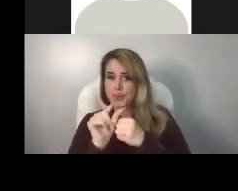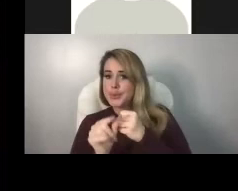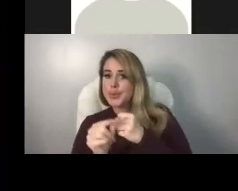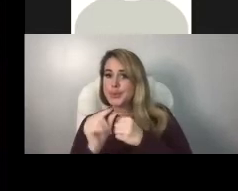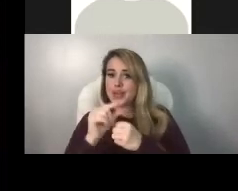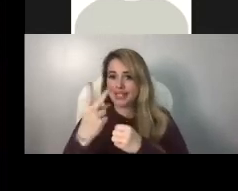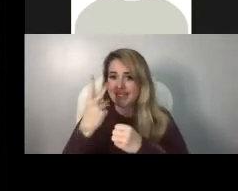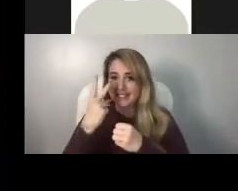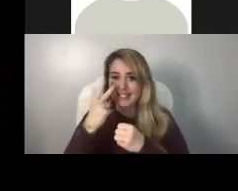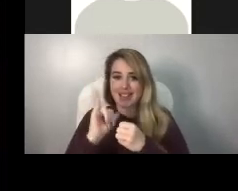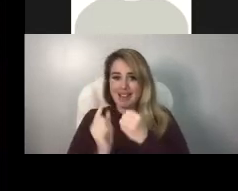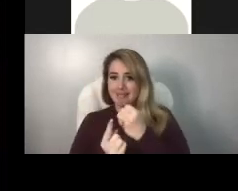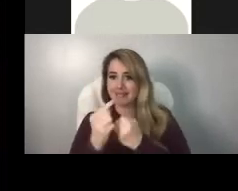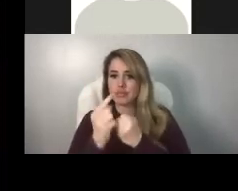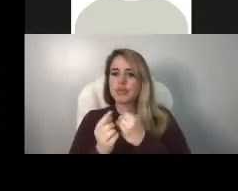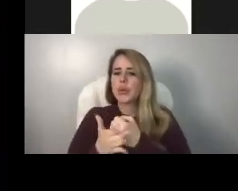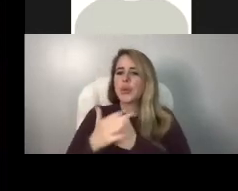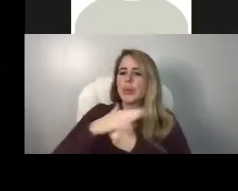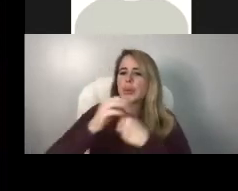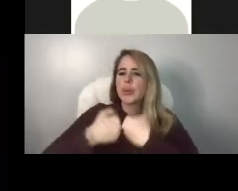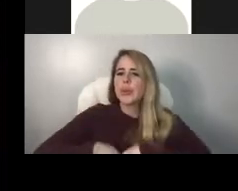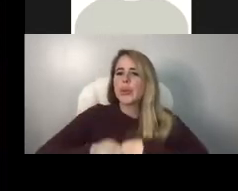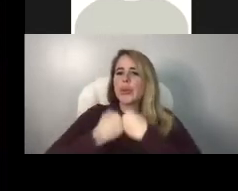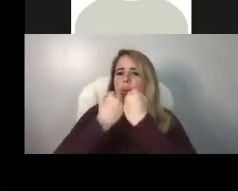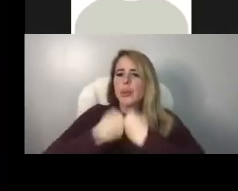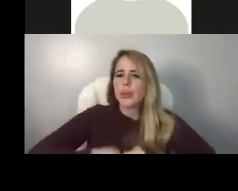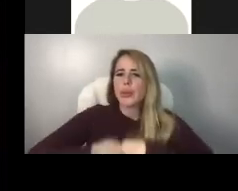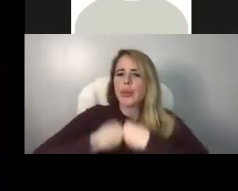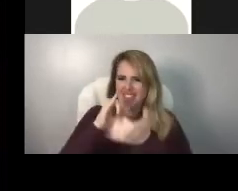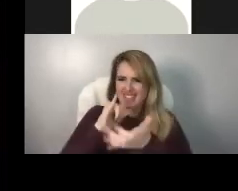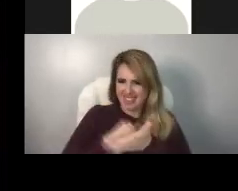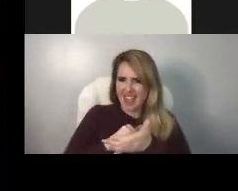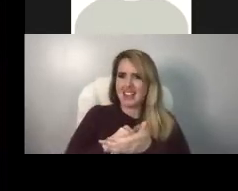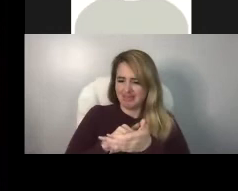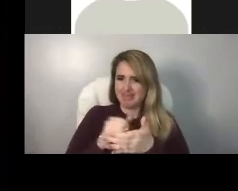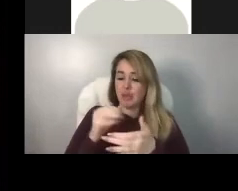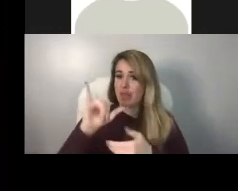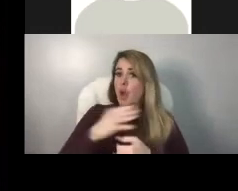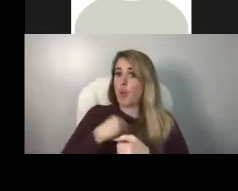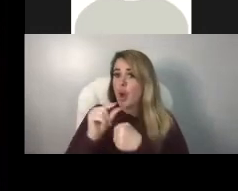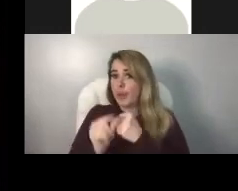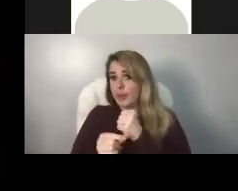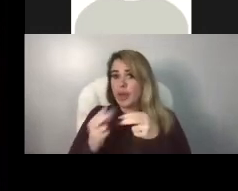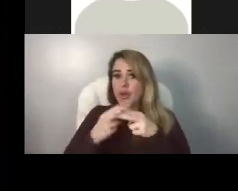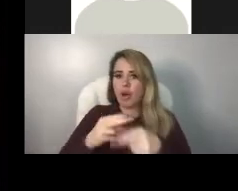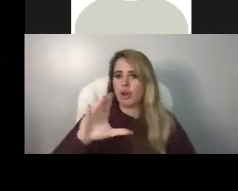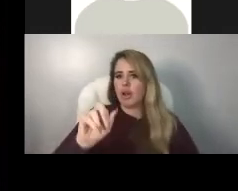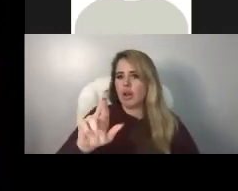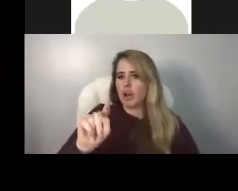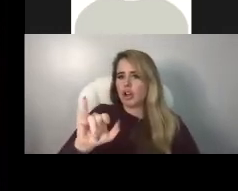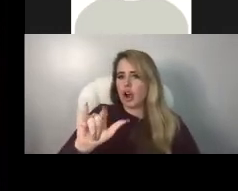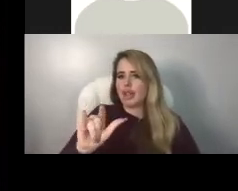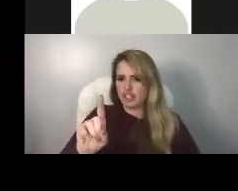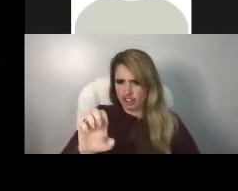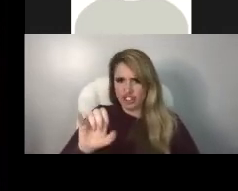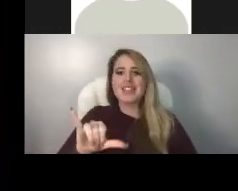the arrow points to it. And that structure is cartilage. And that's what allows your joints and your bones